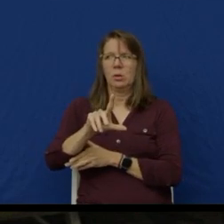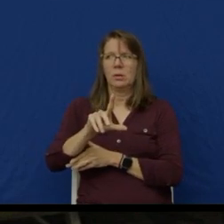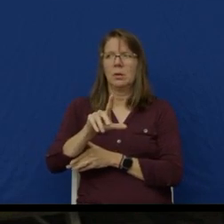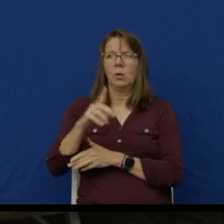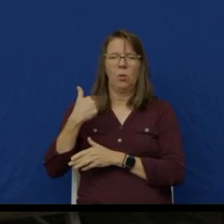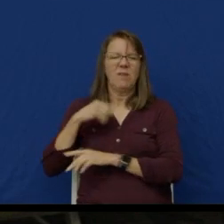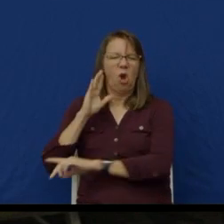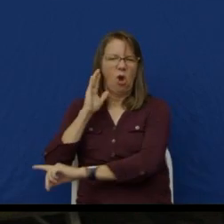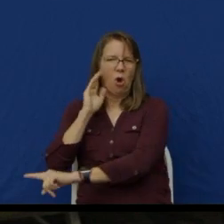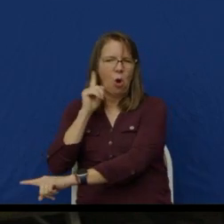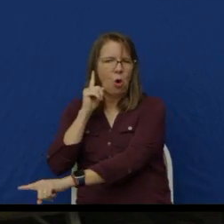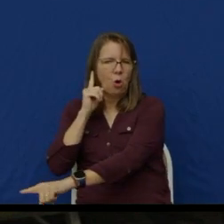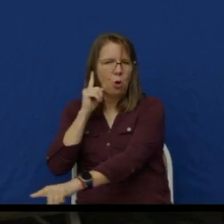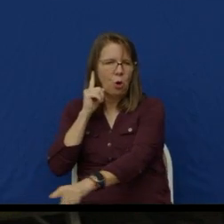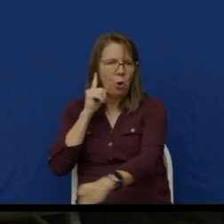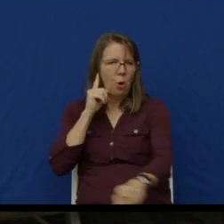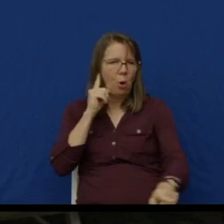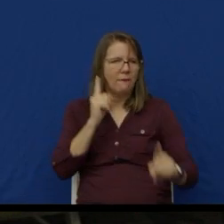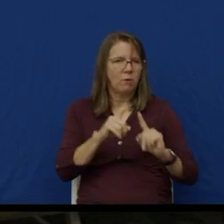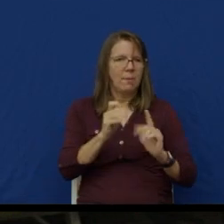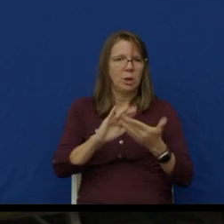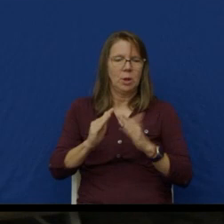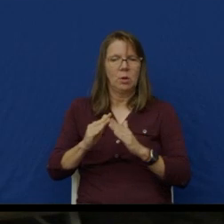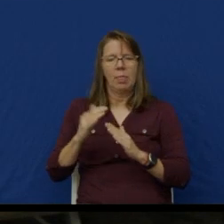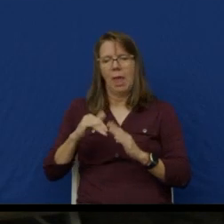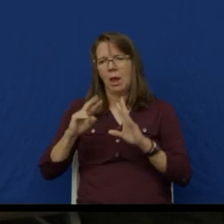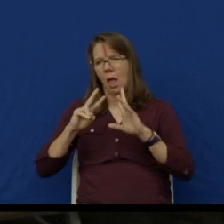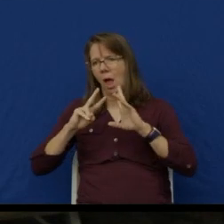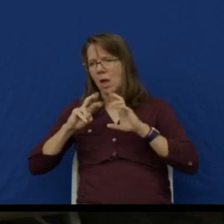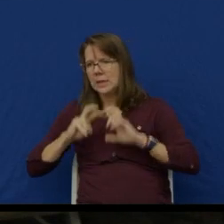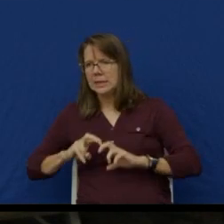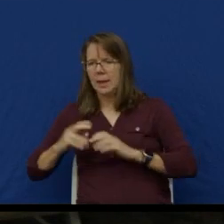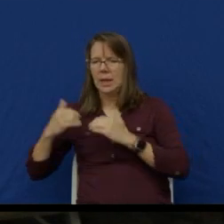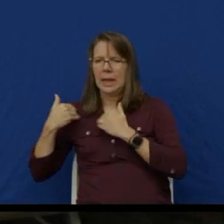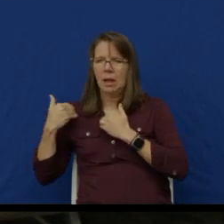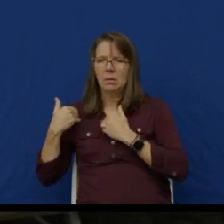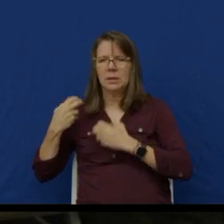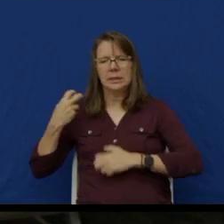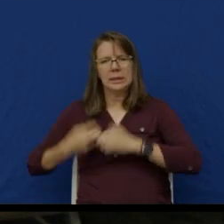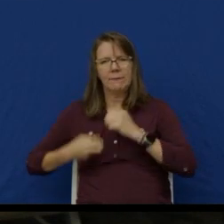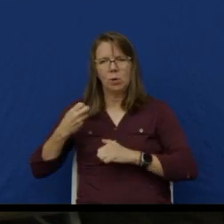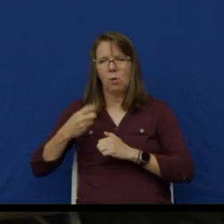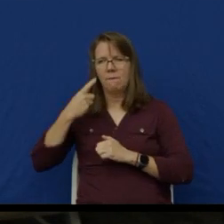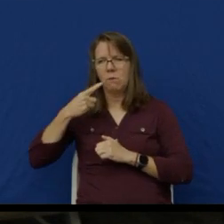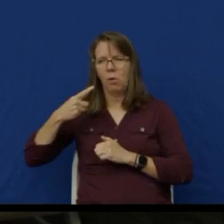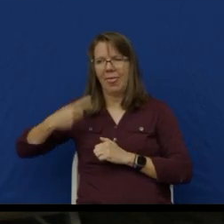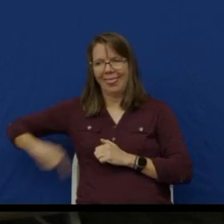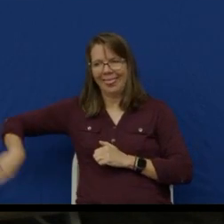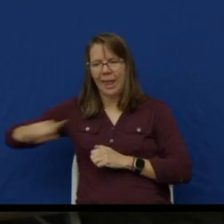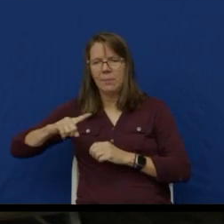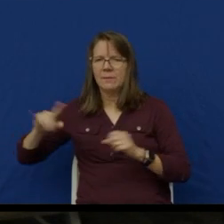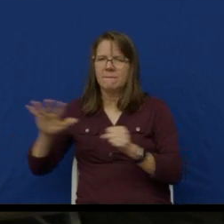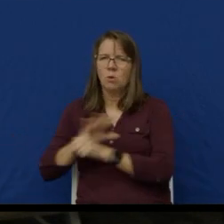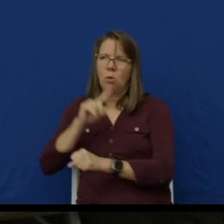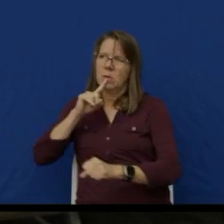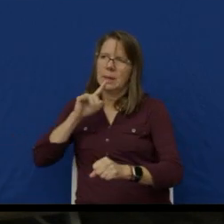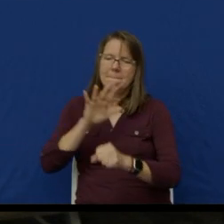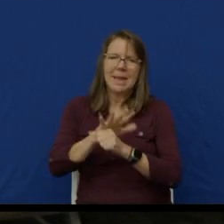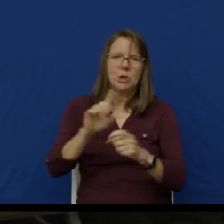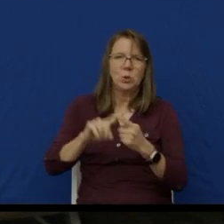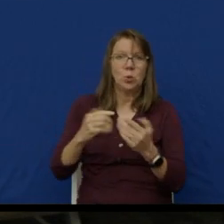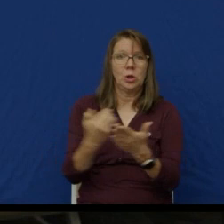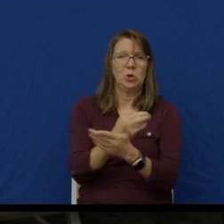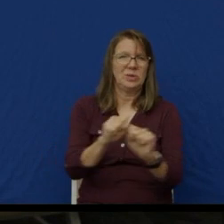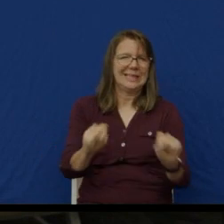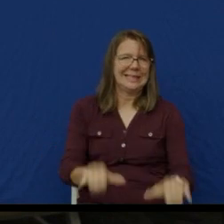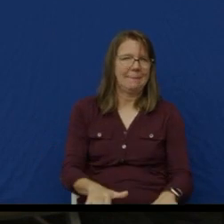over the last few years is really a hindrance for them to fully commit to this transformed system. And so that's